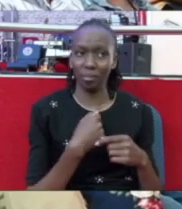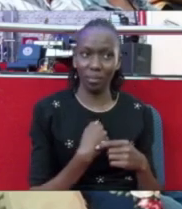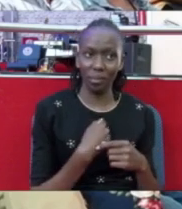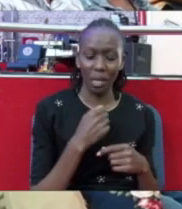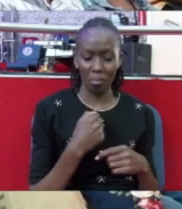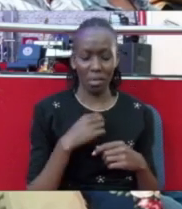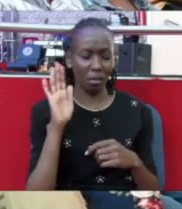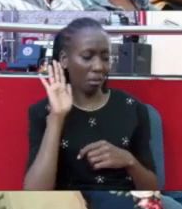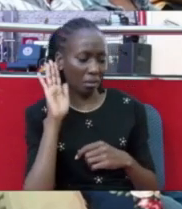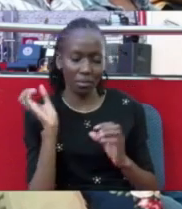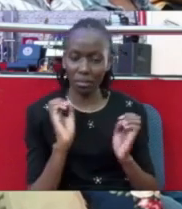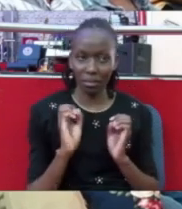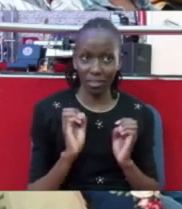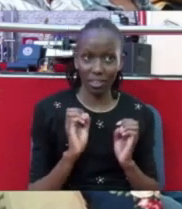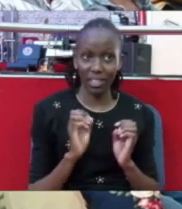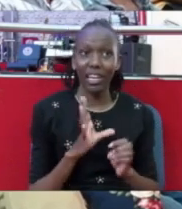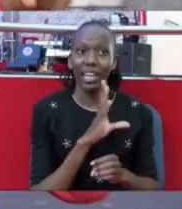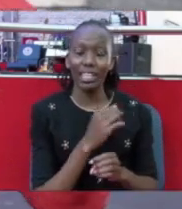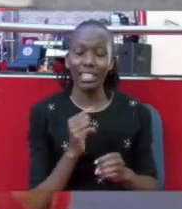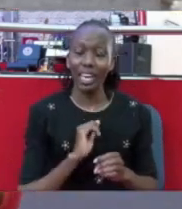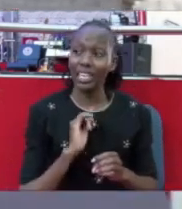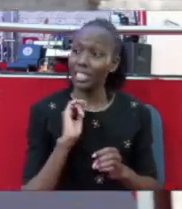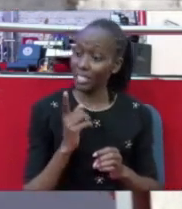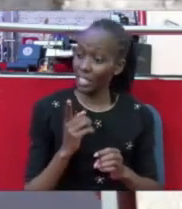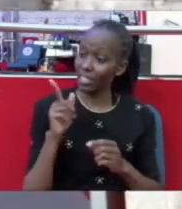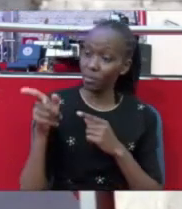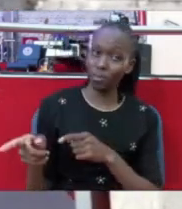again and I will give another testimony in the same place